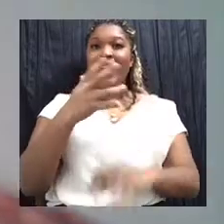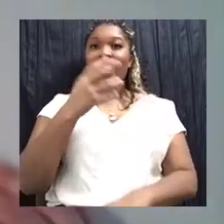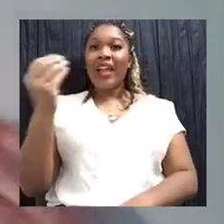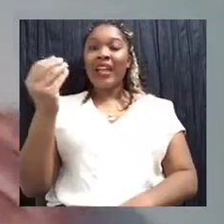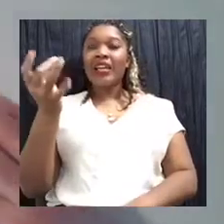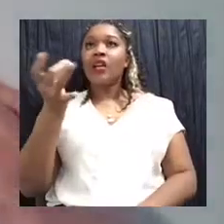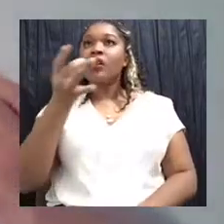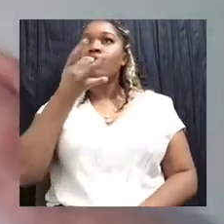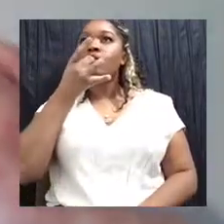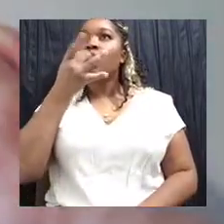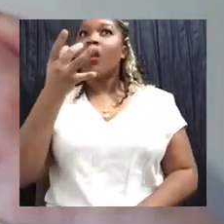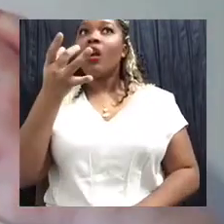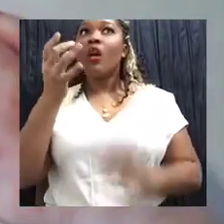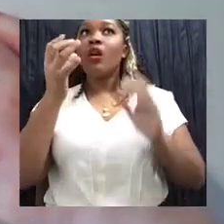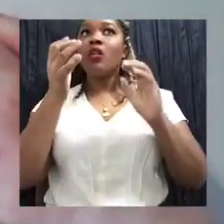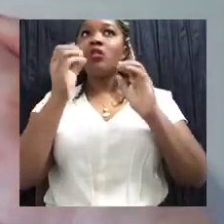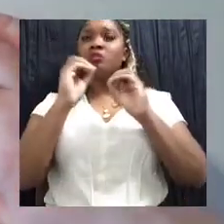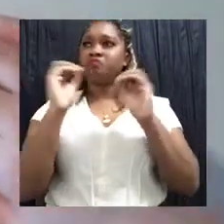tasteless.